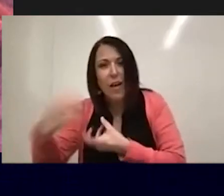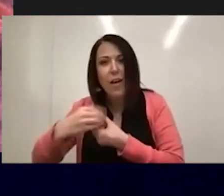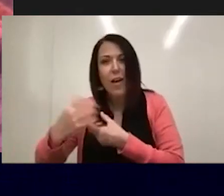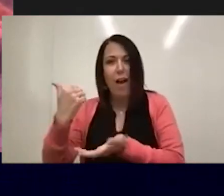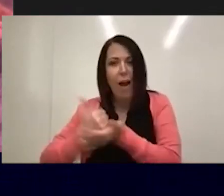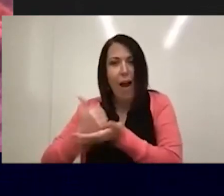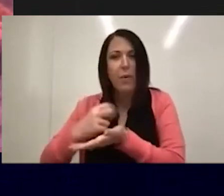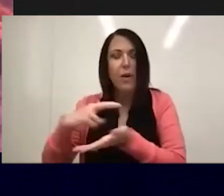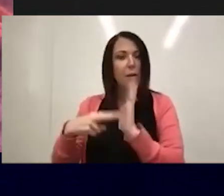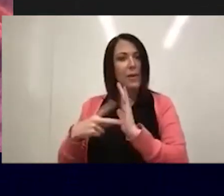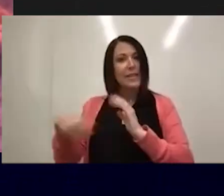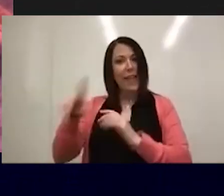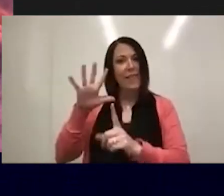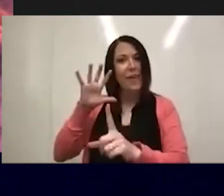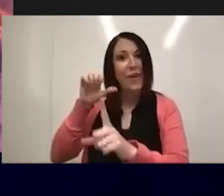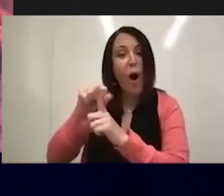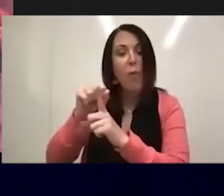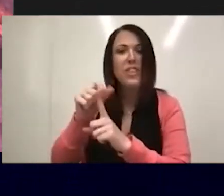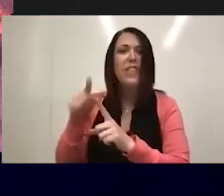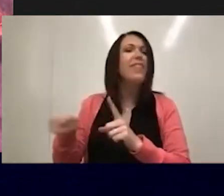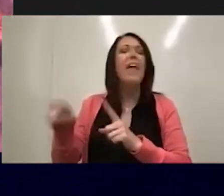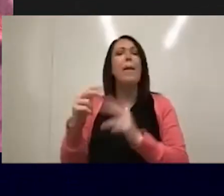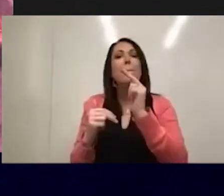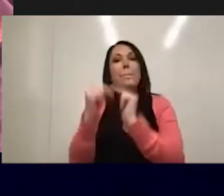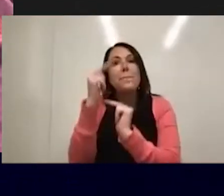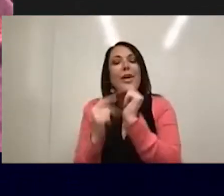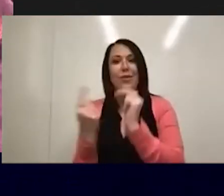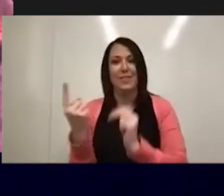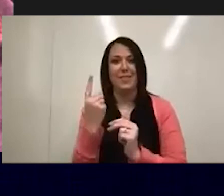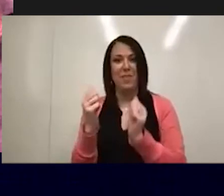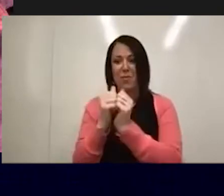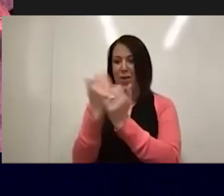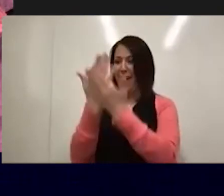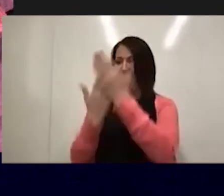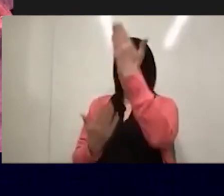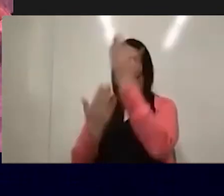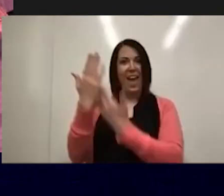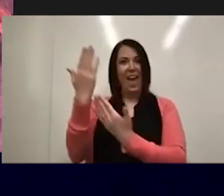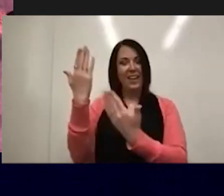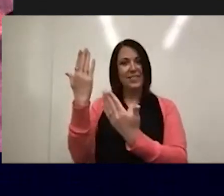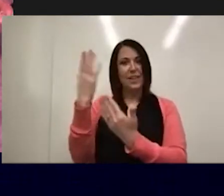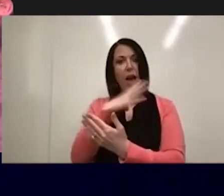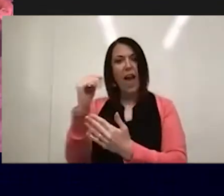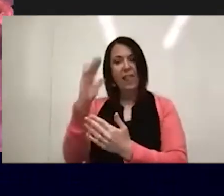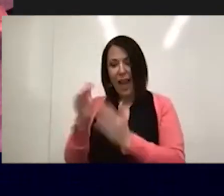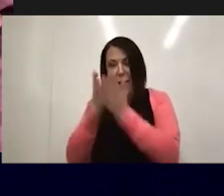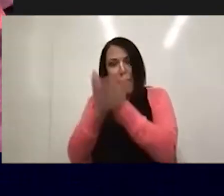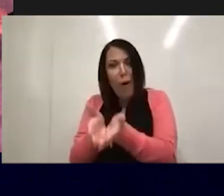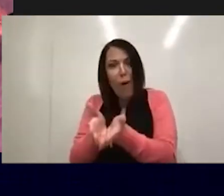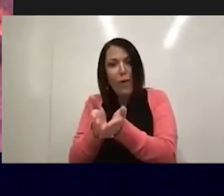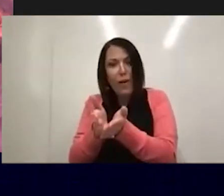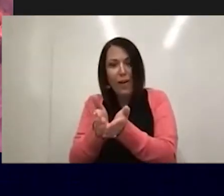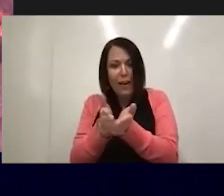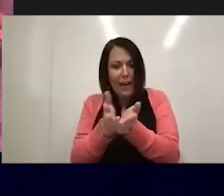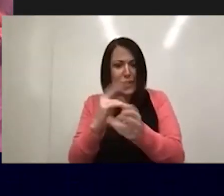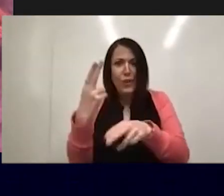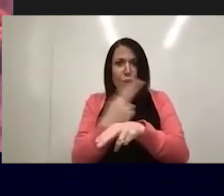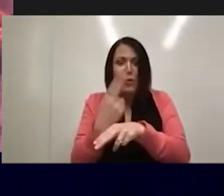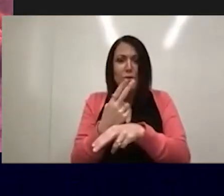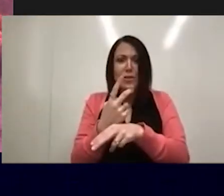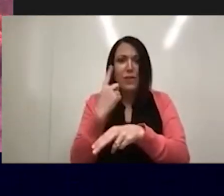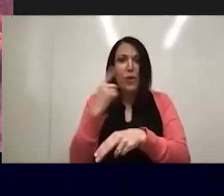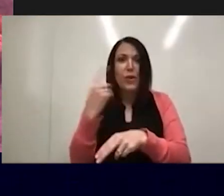just building something with their bare hands and knowing that it's being used for something so epic as a 70-48